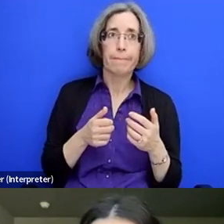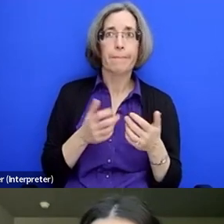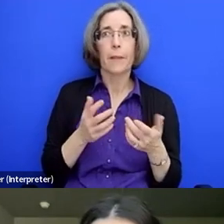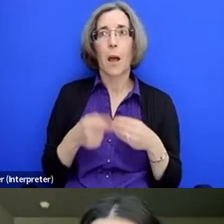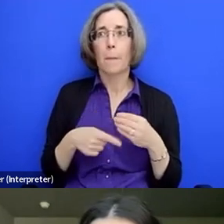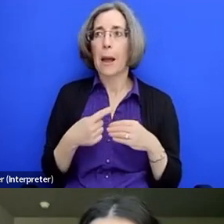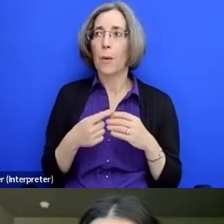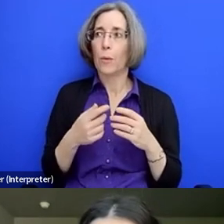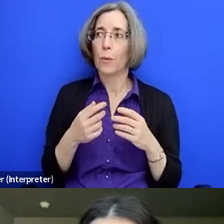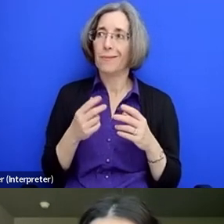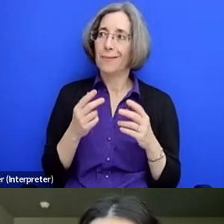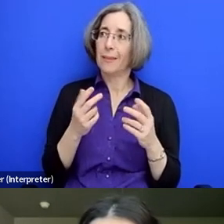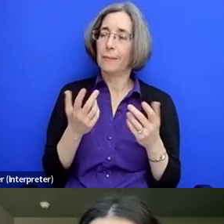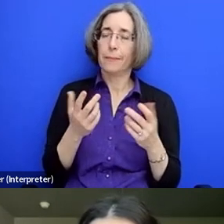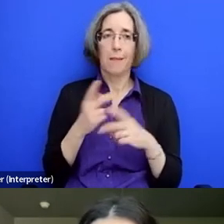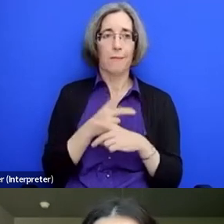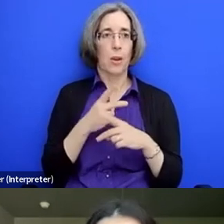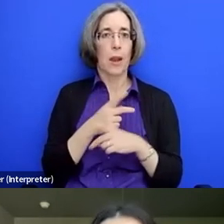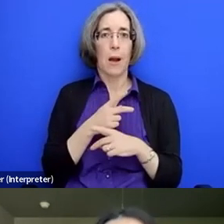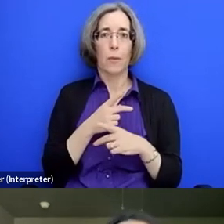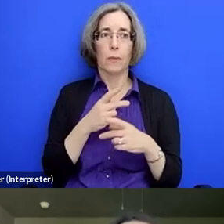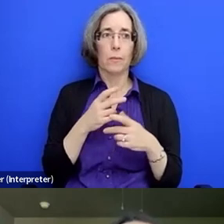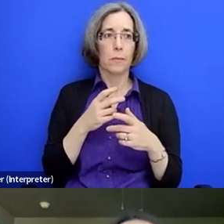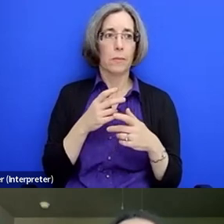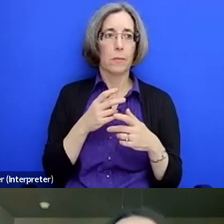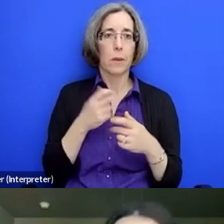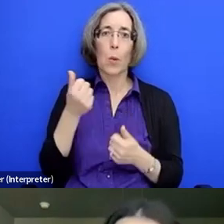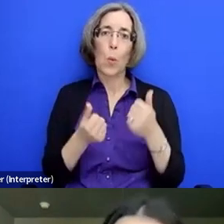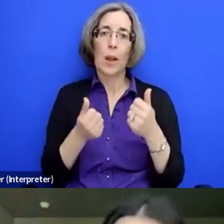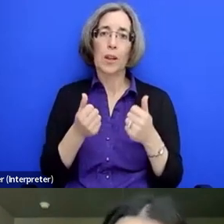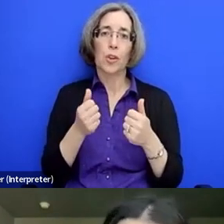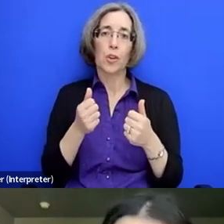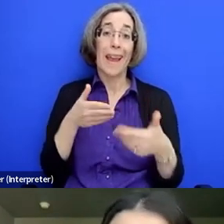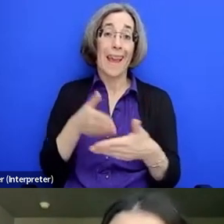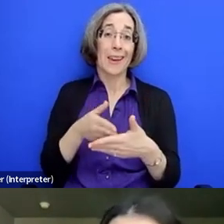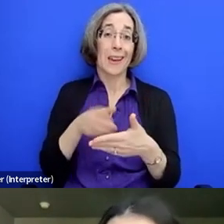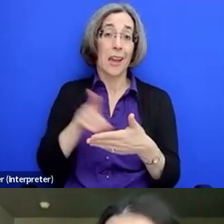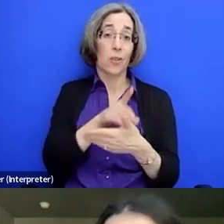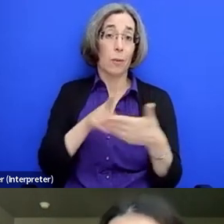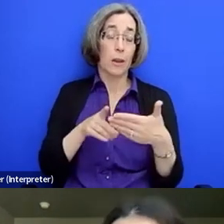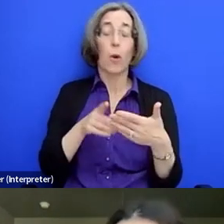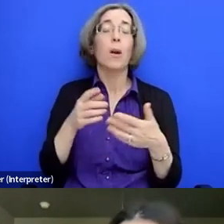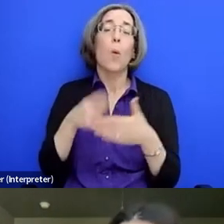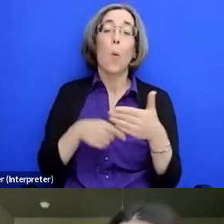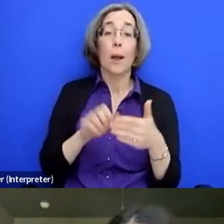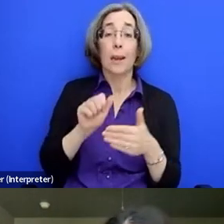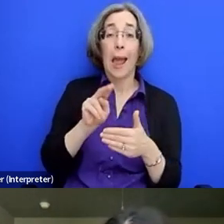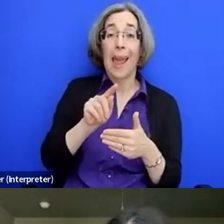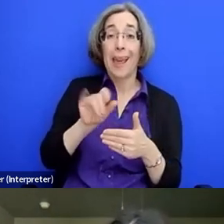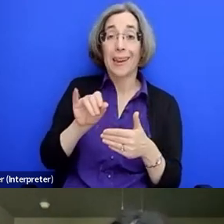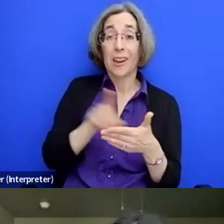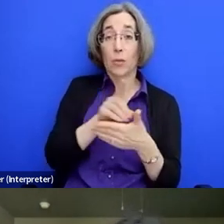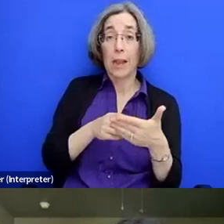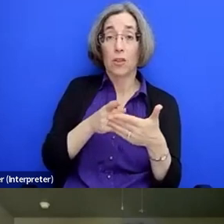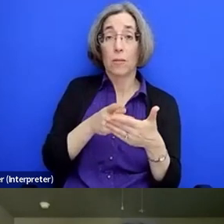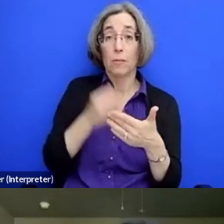figuring out what anti-discrimination projects really need to look like is getting